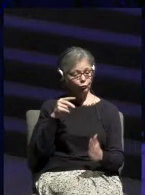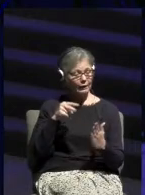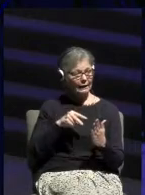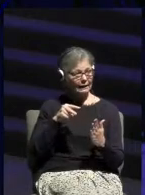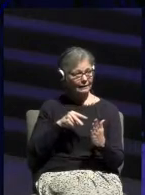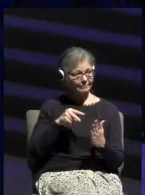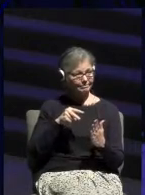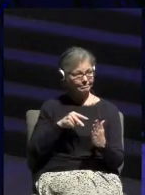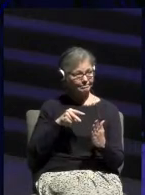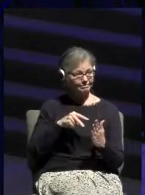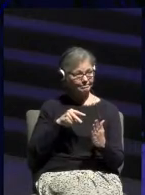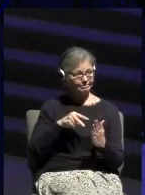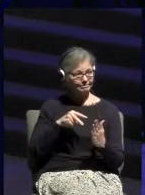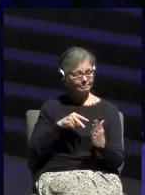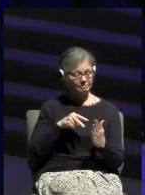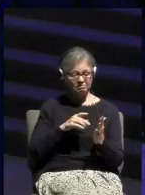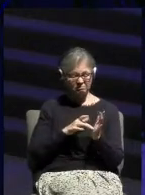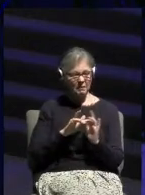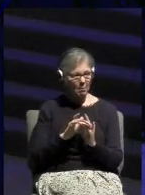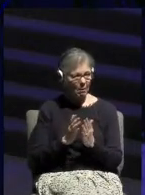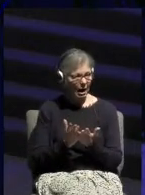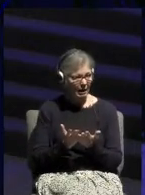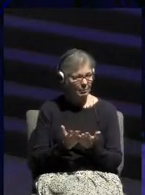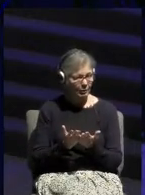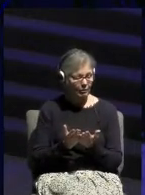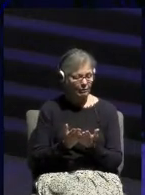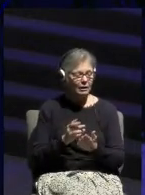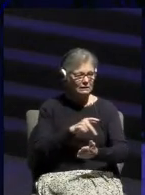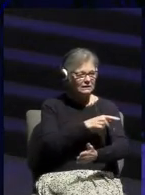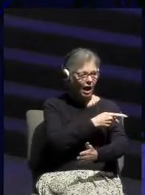reading the Bible, and specifically the book of